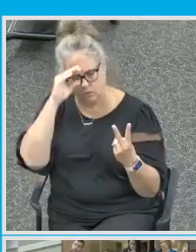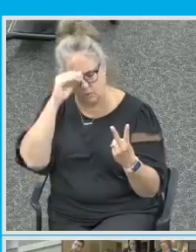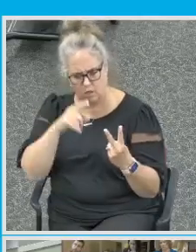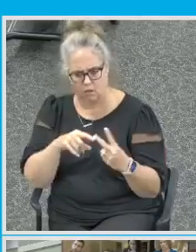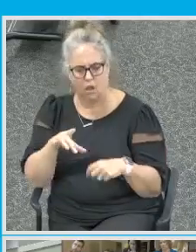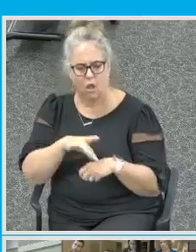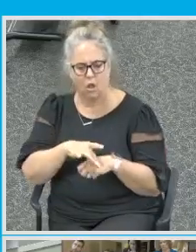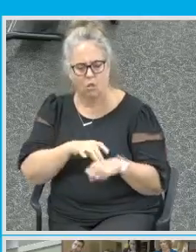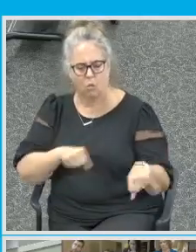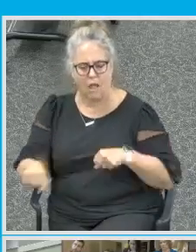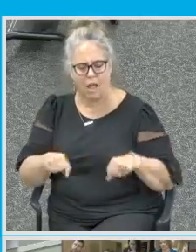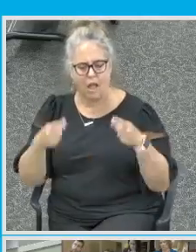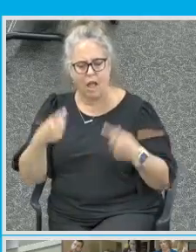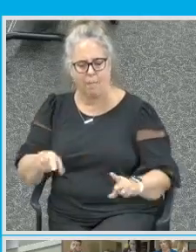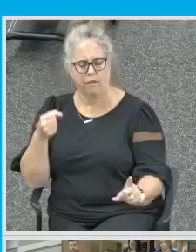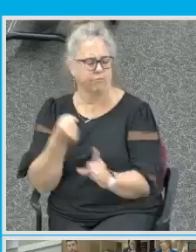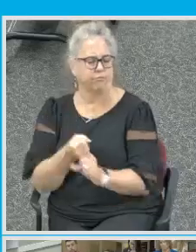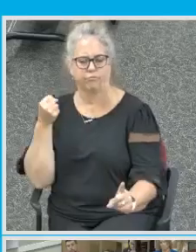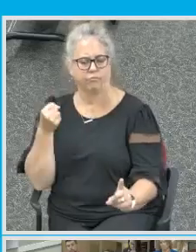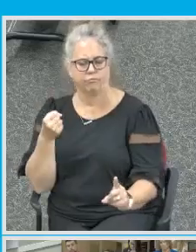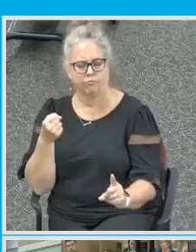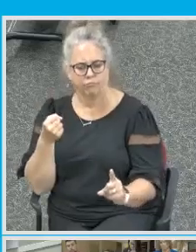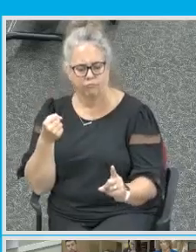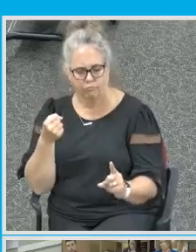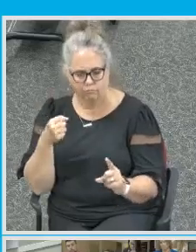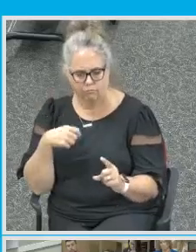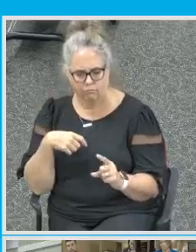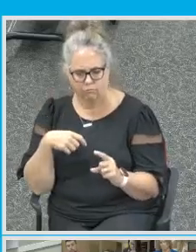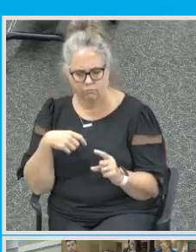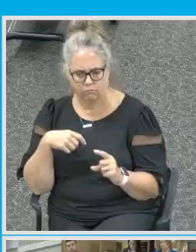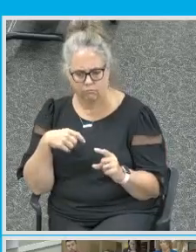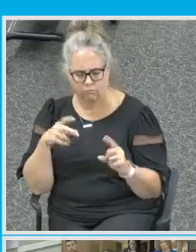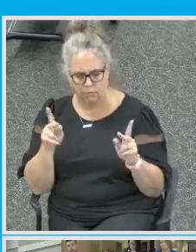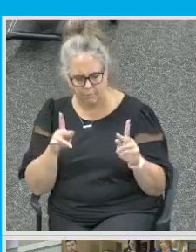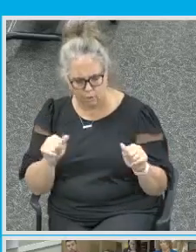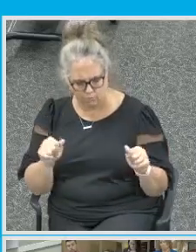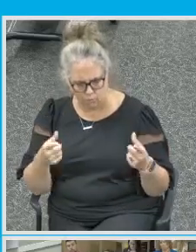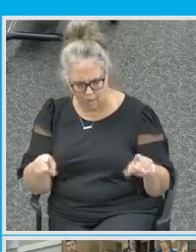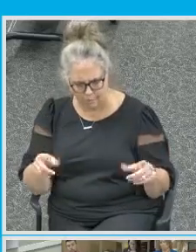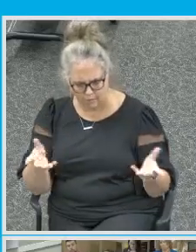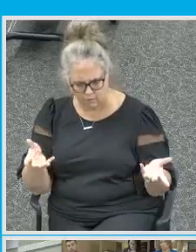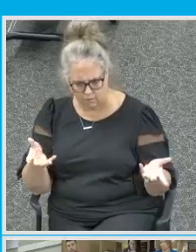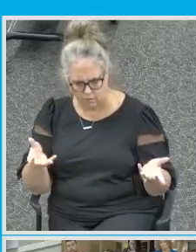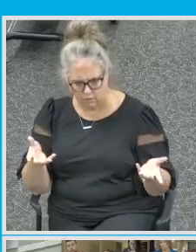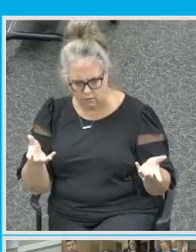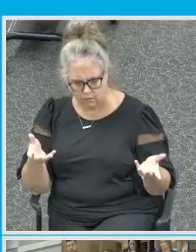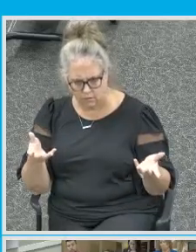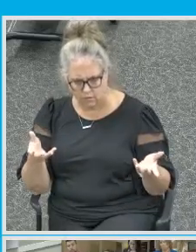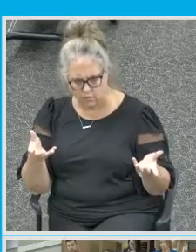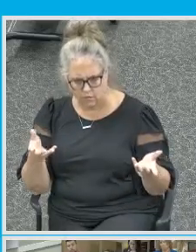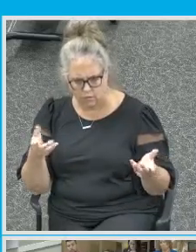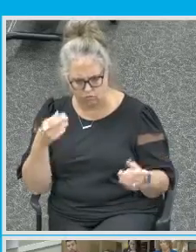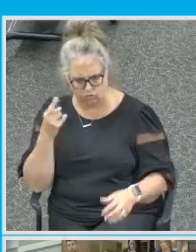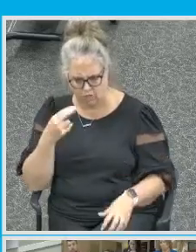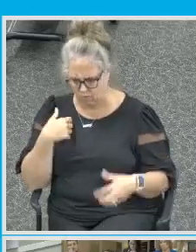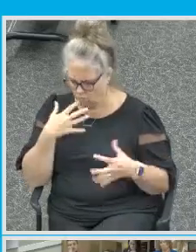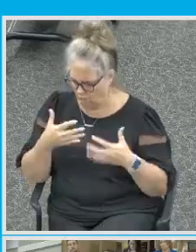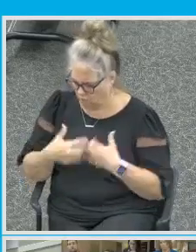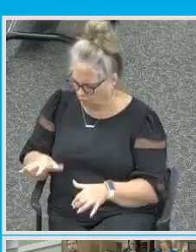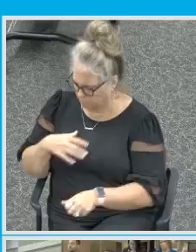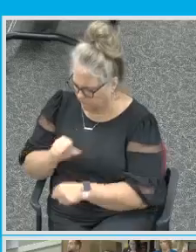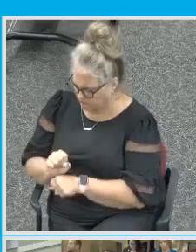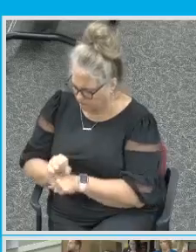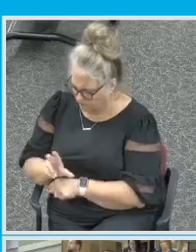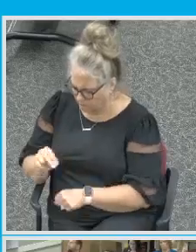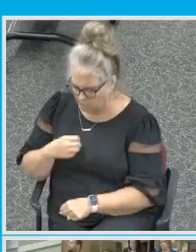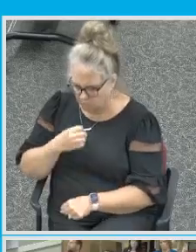left. Now I'm going to lose my job. We find this in our Acts 16, and he says he drew his sword and was about to